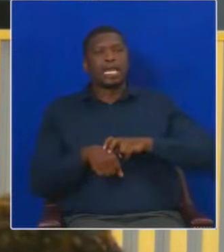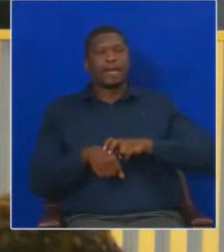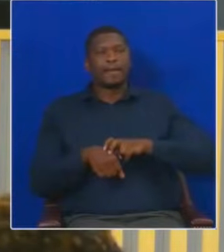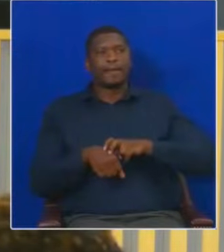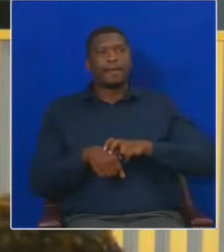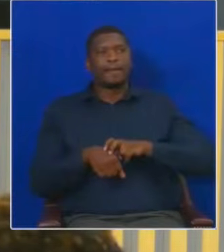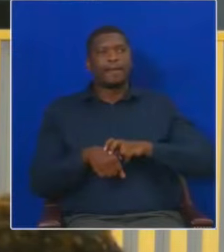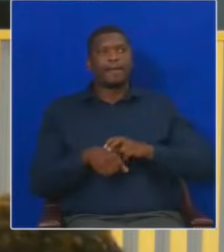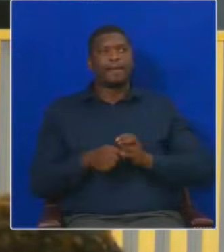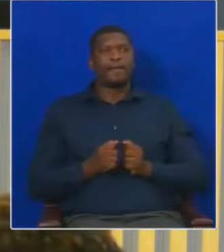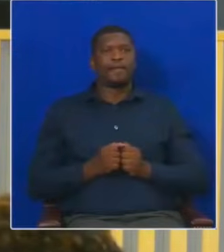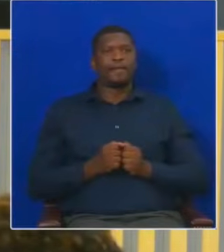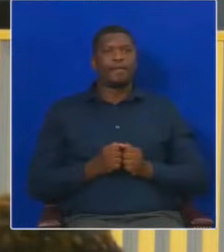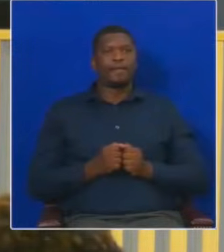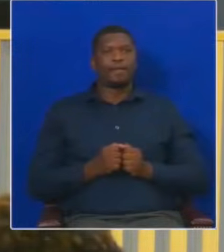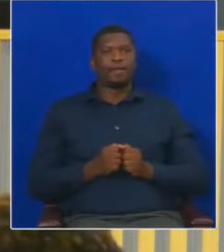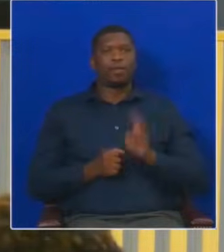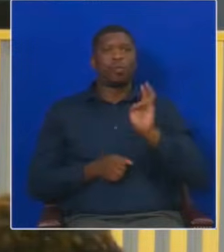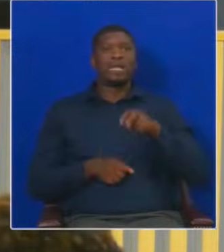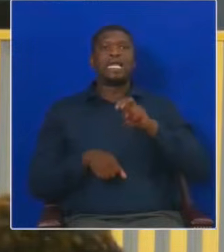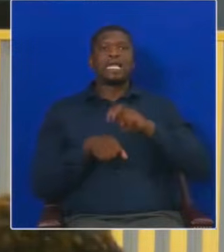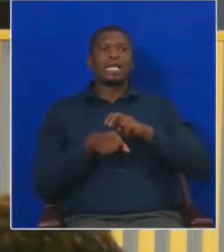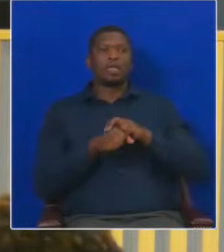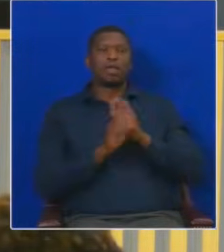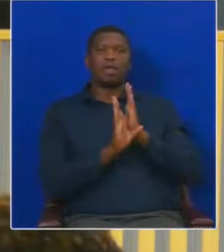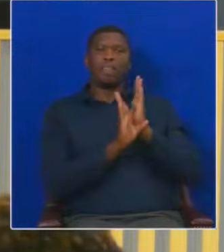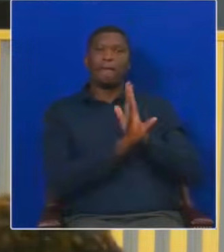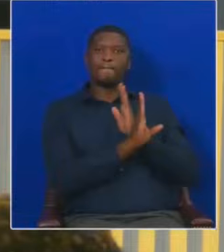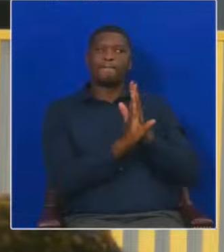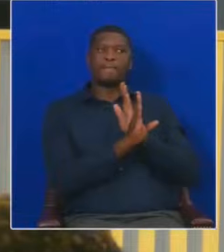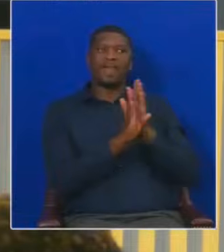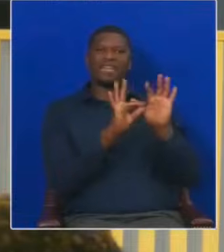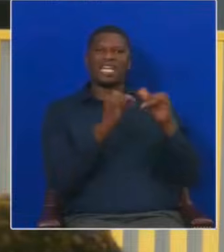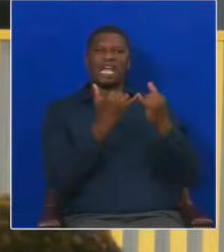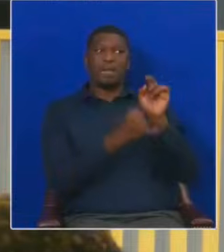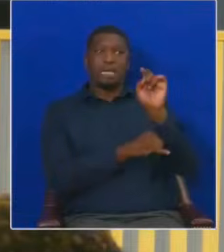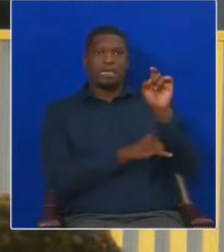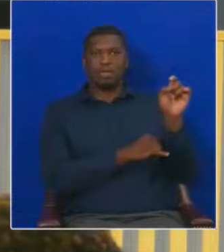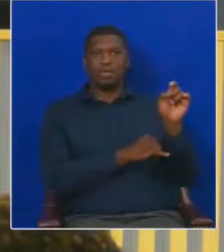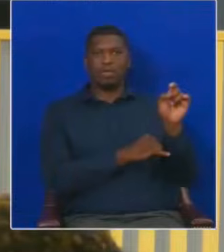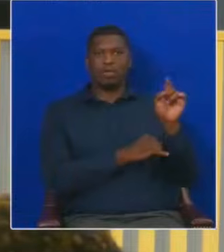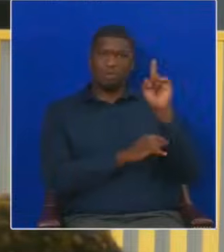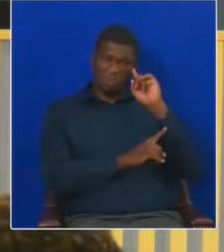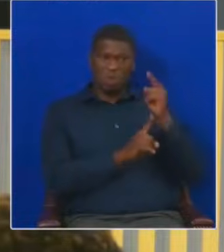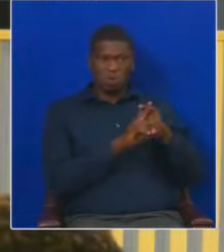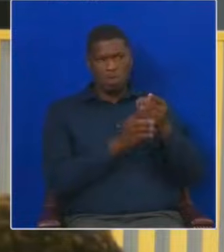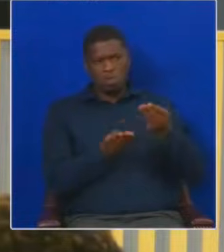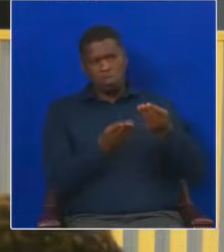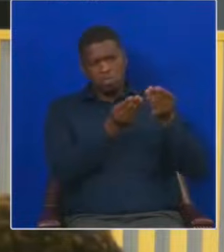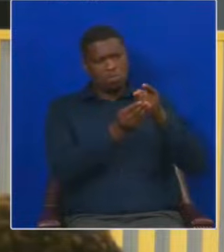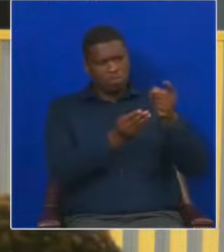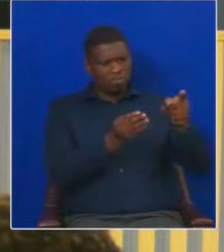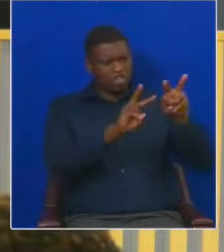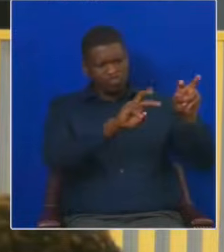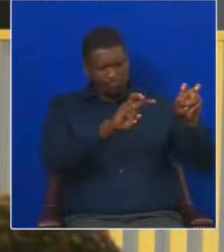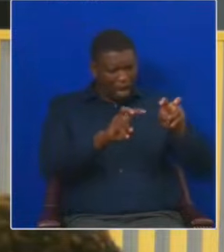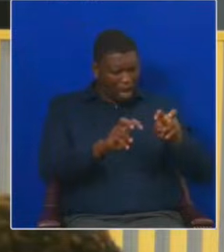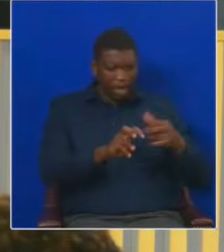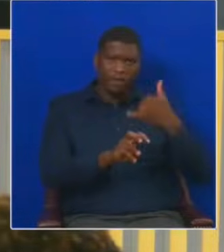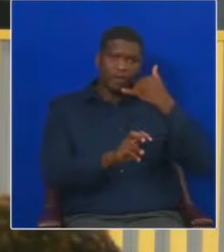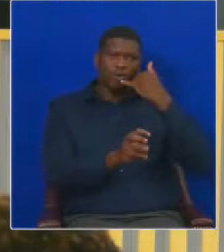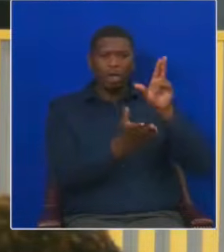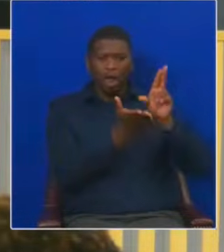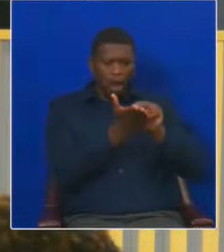the private sector were also tried in order to download those cell phones, but they were never